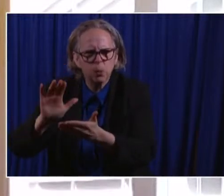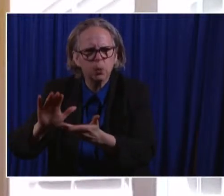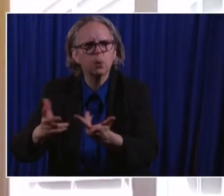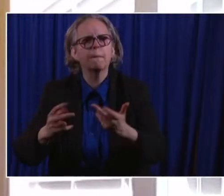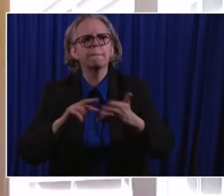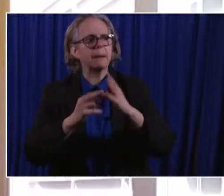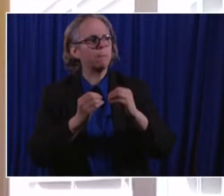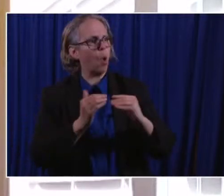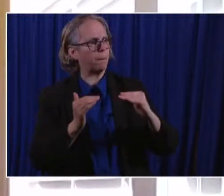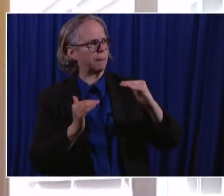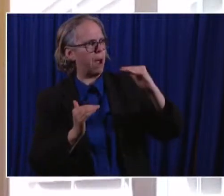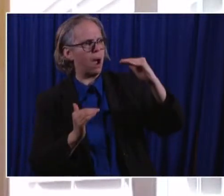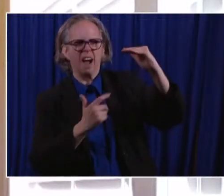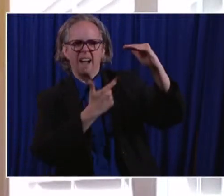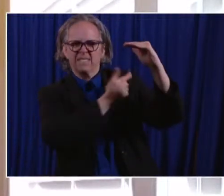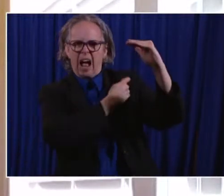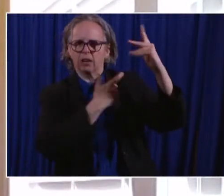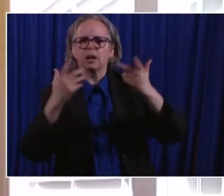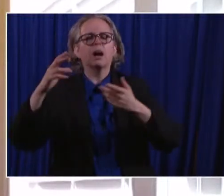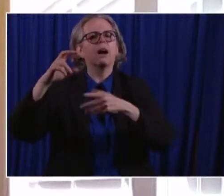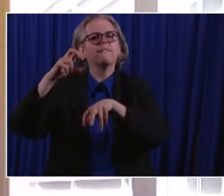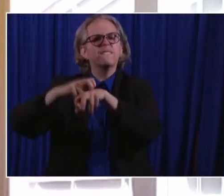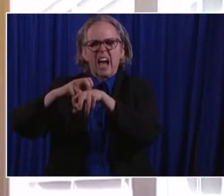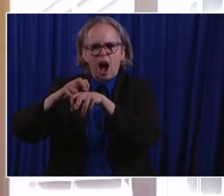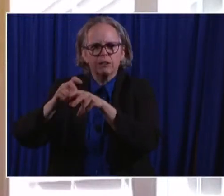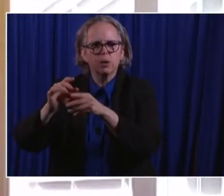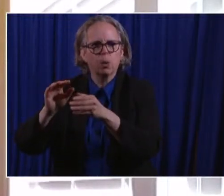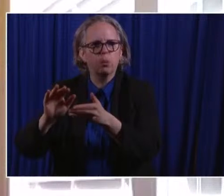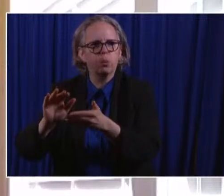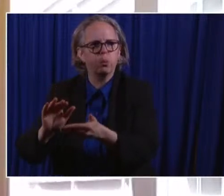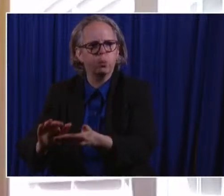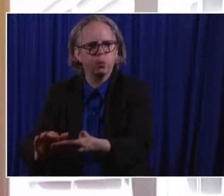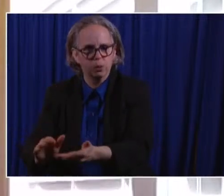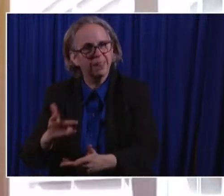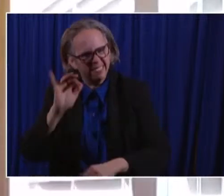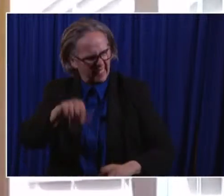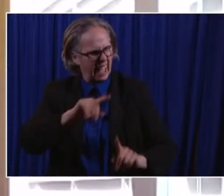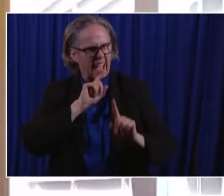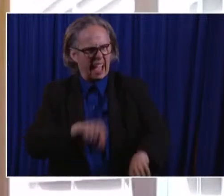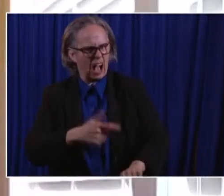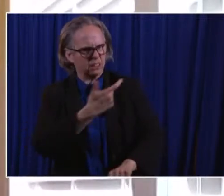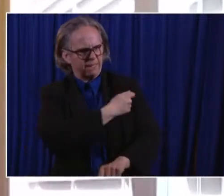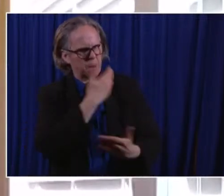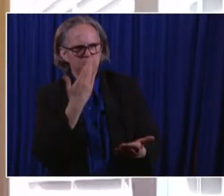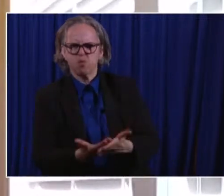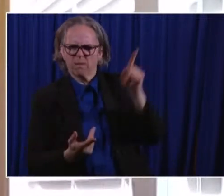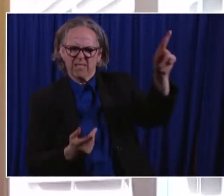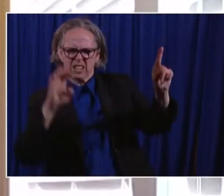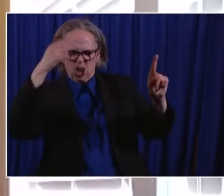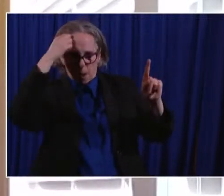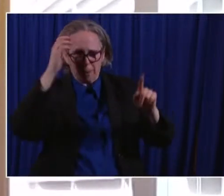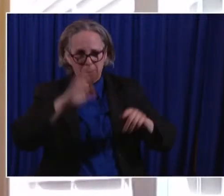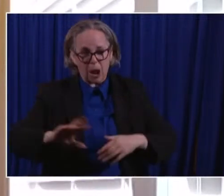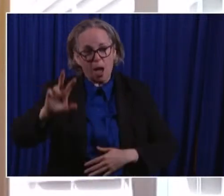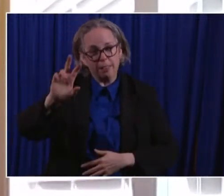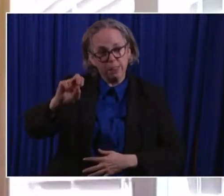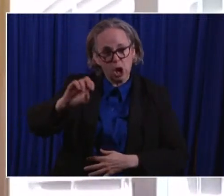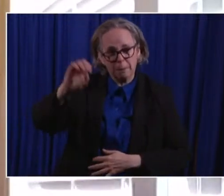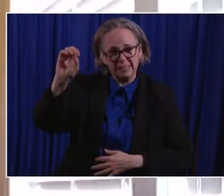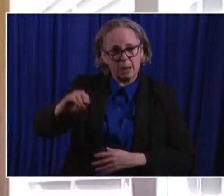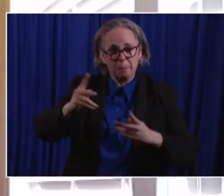variant-driven surge. Again, thanks to vaccines, in their case now reaching about 30% of their